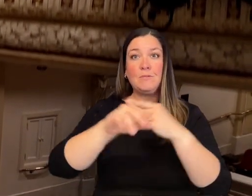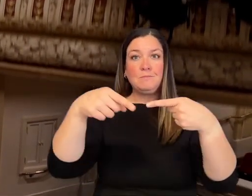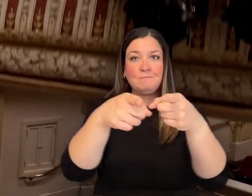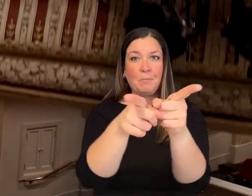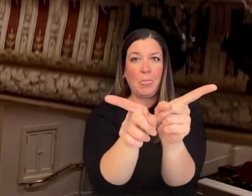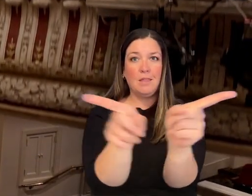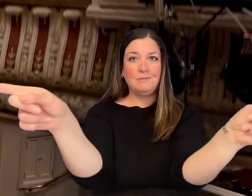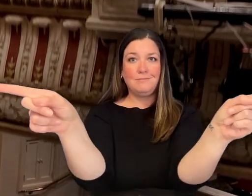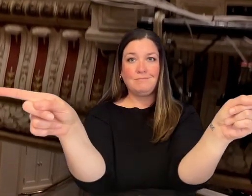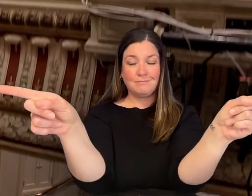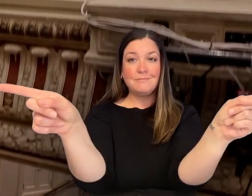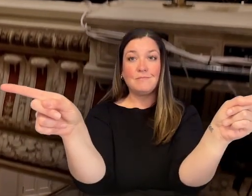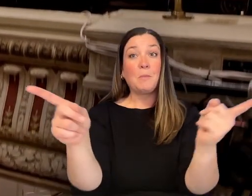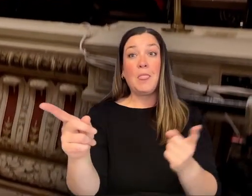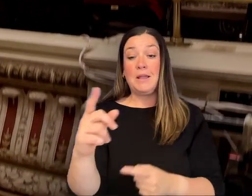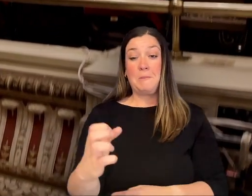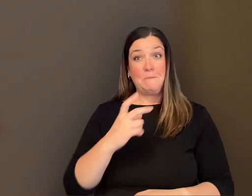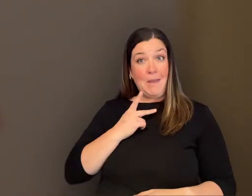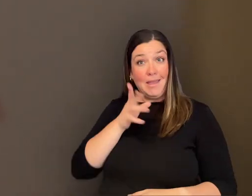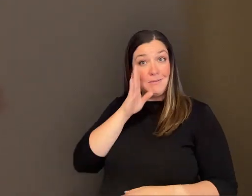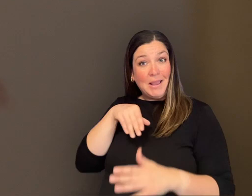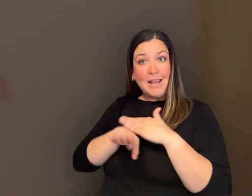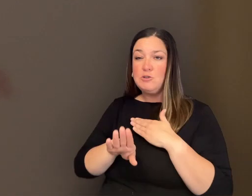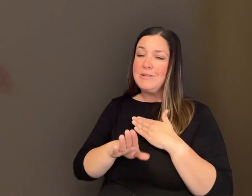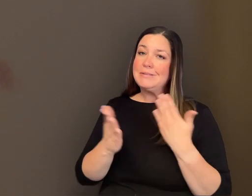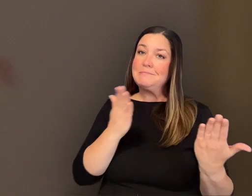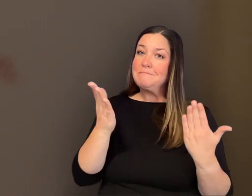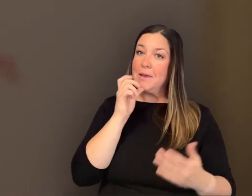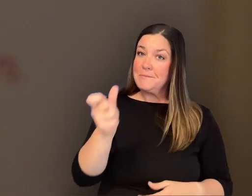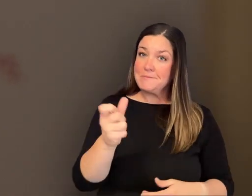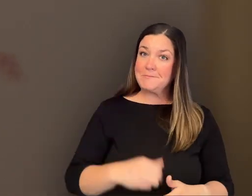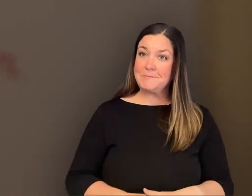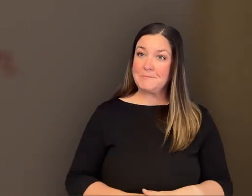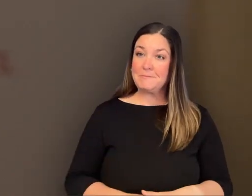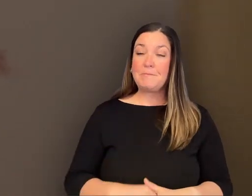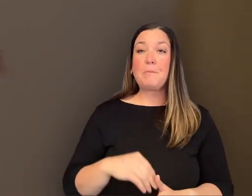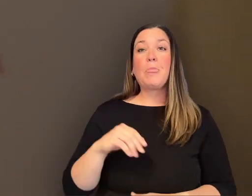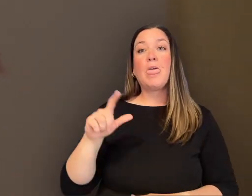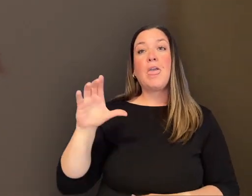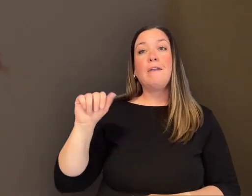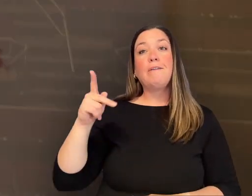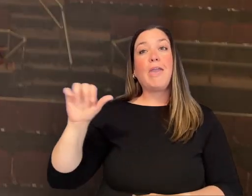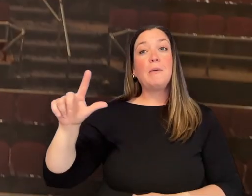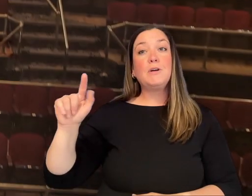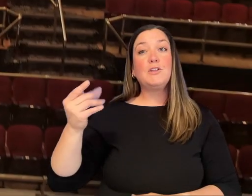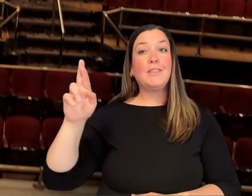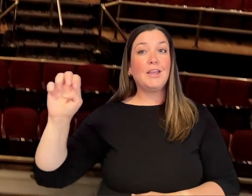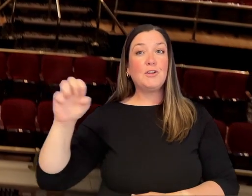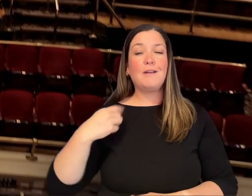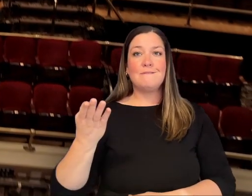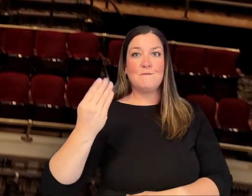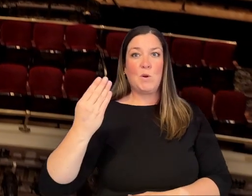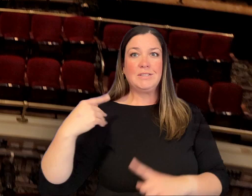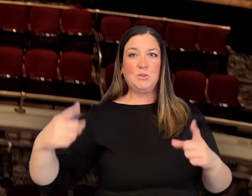possible, due to circumstances, you may not be able to exit the venue in the same way you came in. The Janet Quinney Lawson Capitol Theater